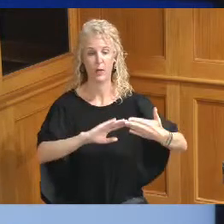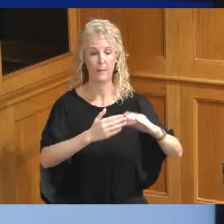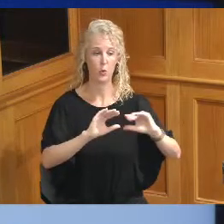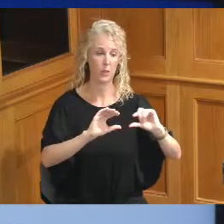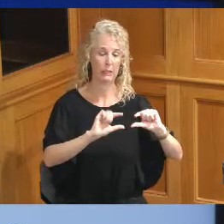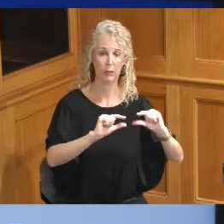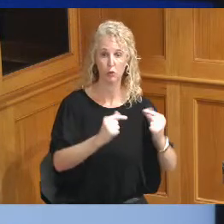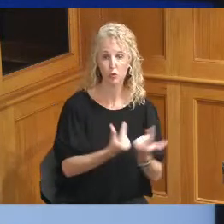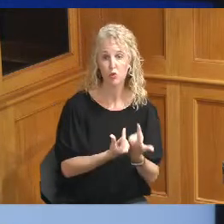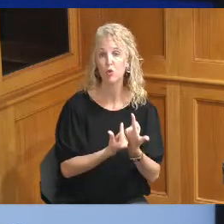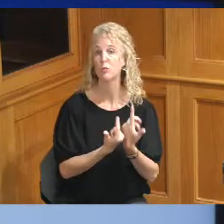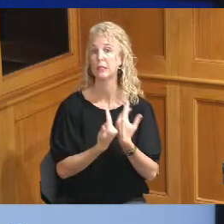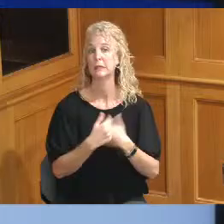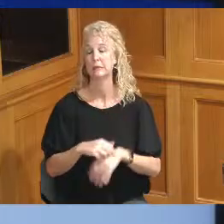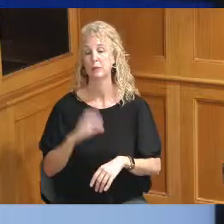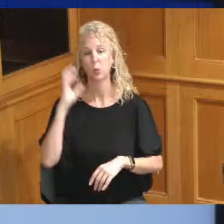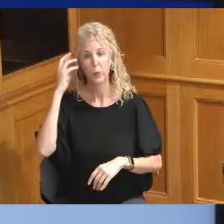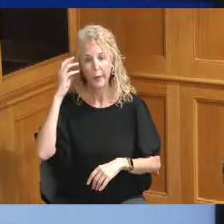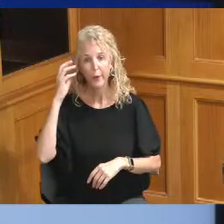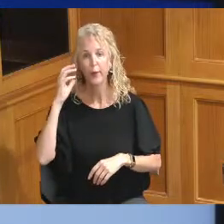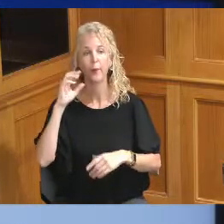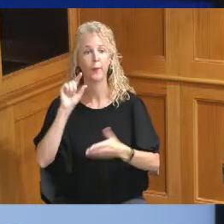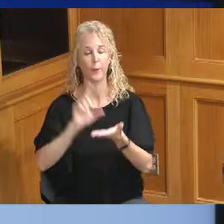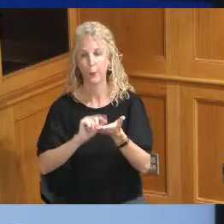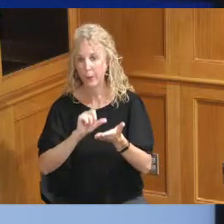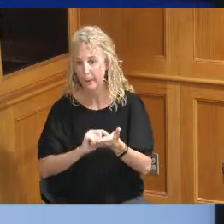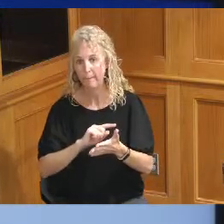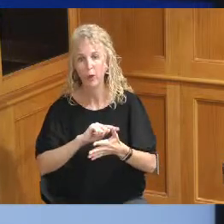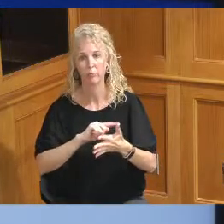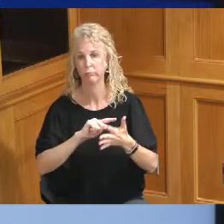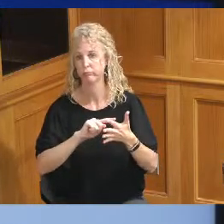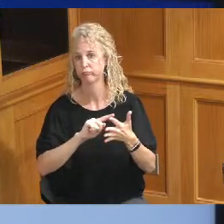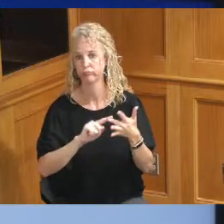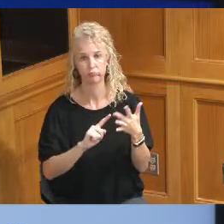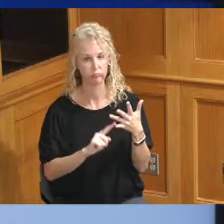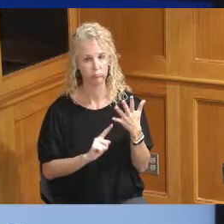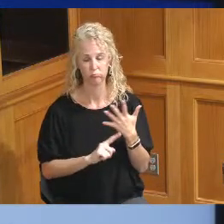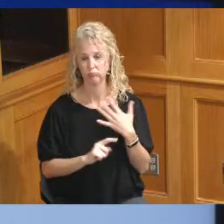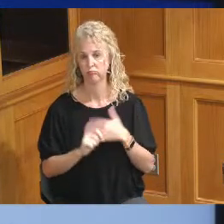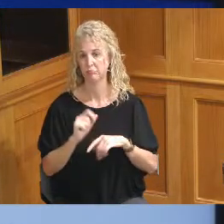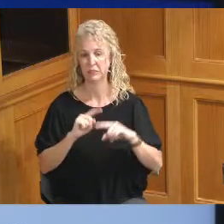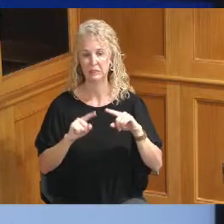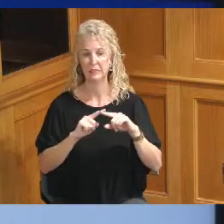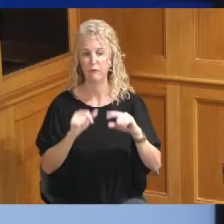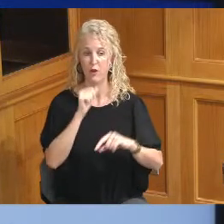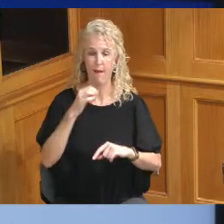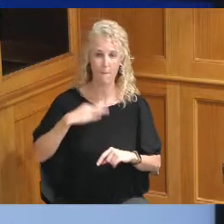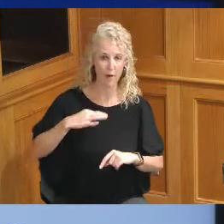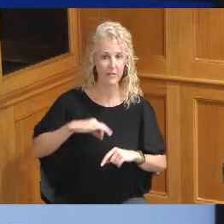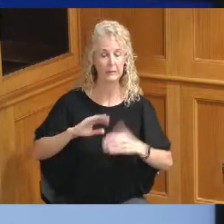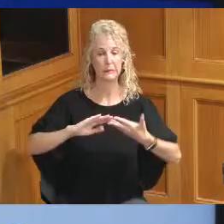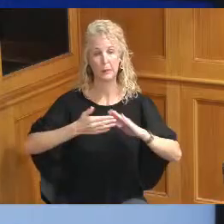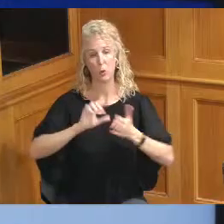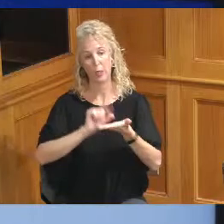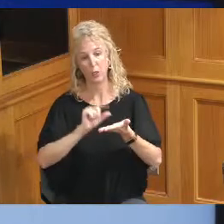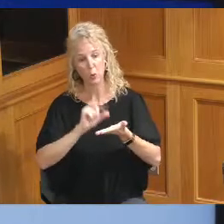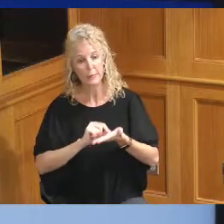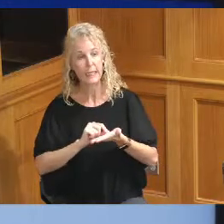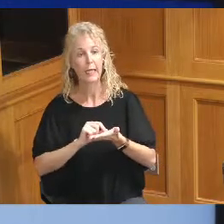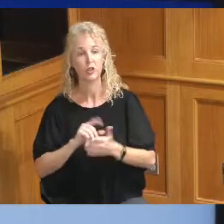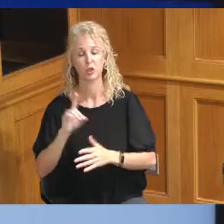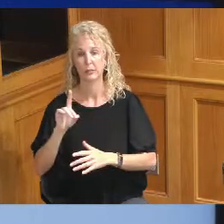pieces on WVXU. We wrote an op-ed with the Inquirer. We went through nonprofits and community newsletters, the Hamilton County